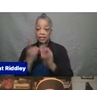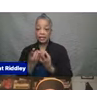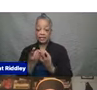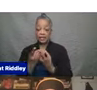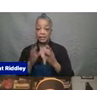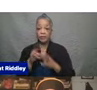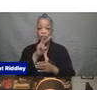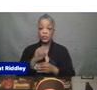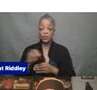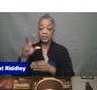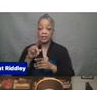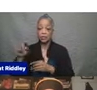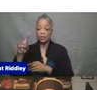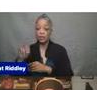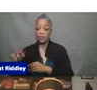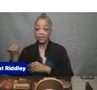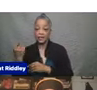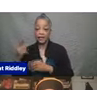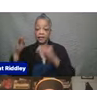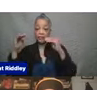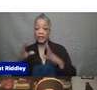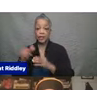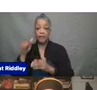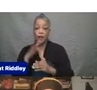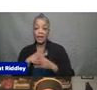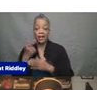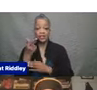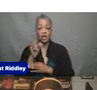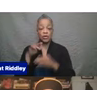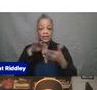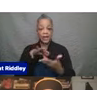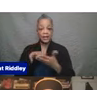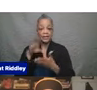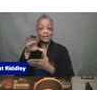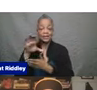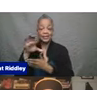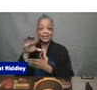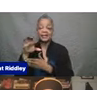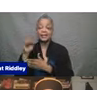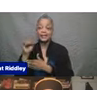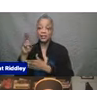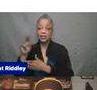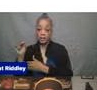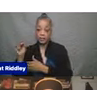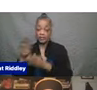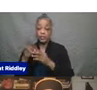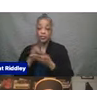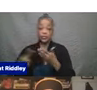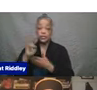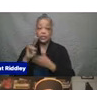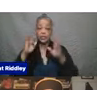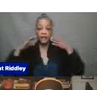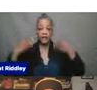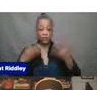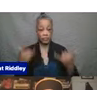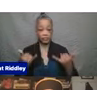from 2003 to 2011, she was professor of women and gender studies at California State University, and she focuses currently